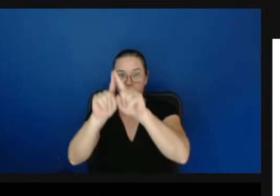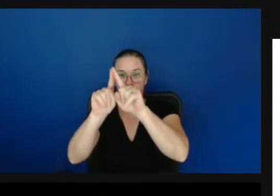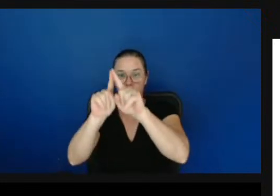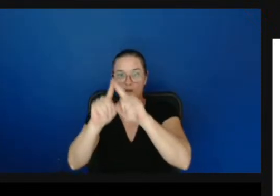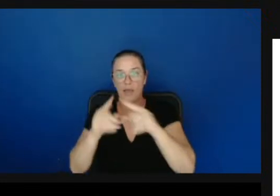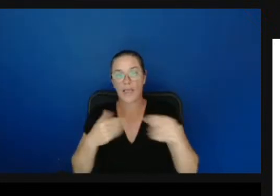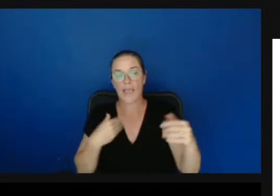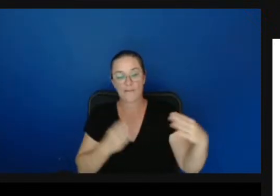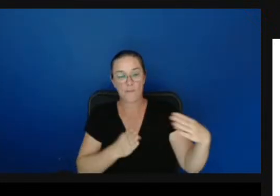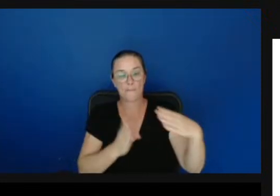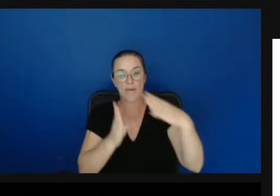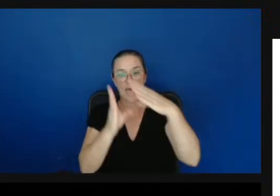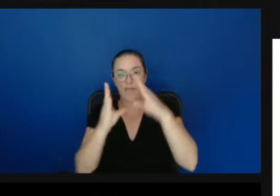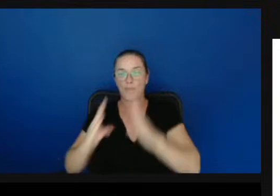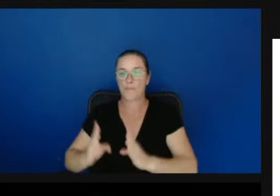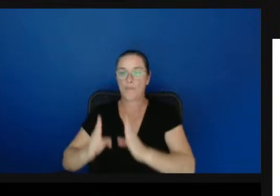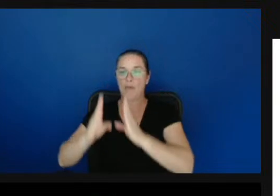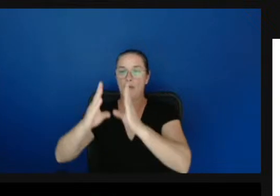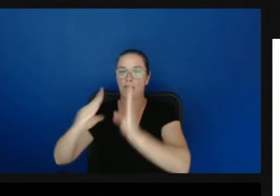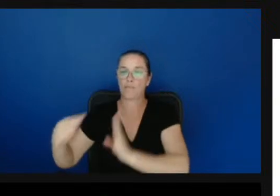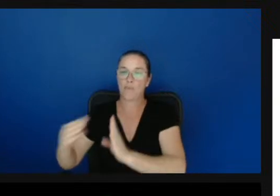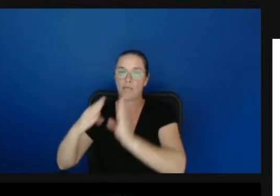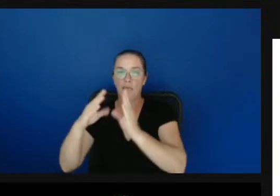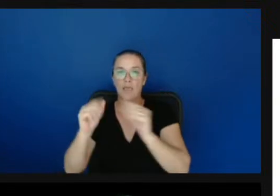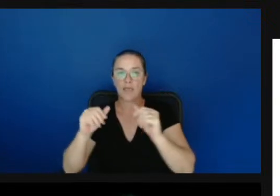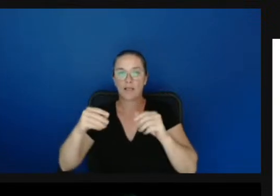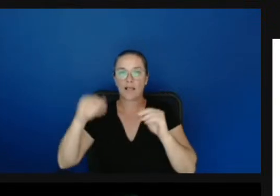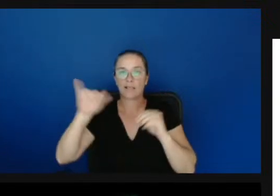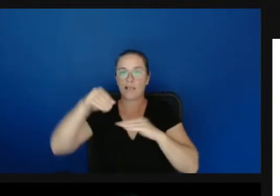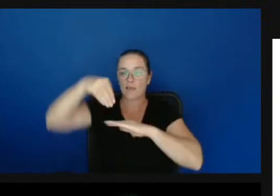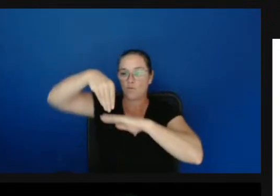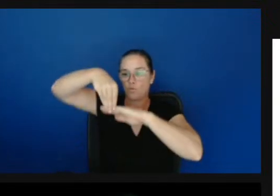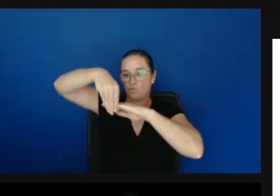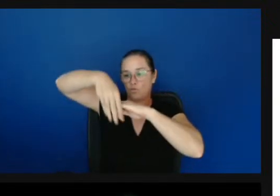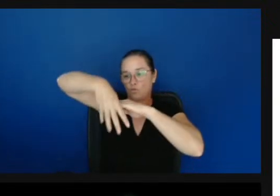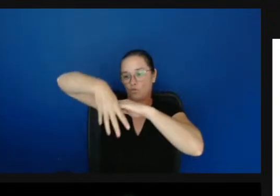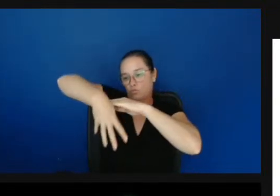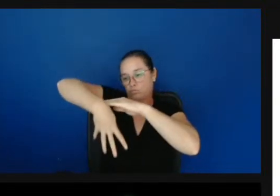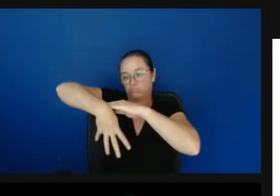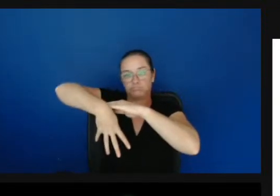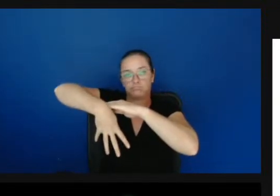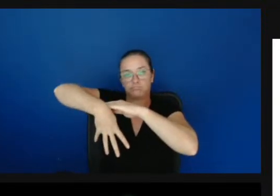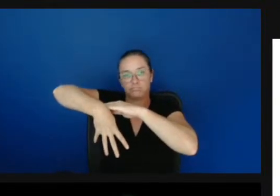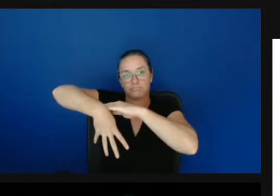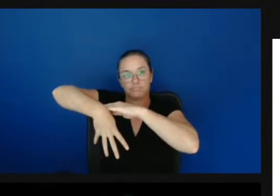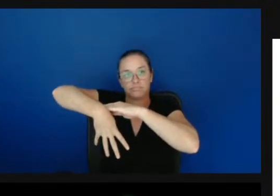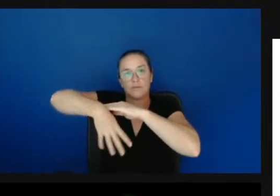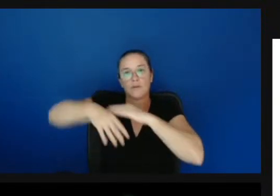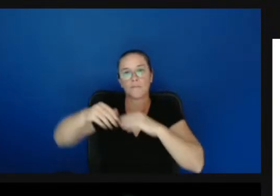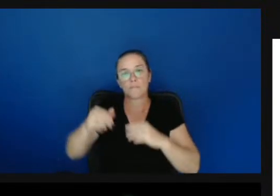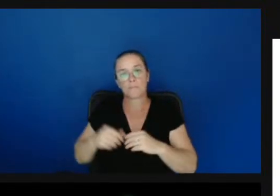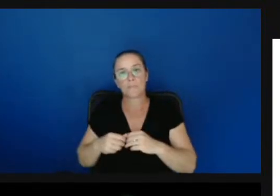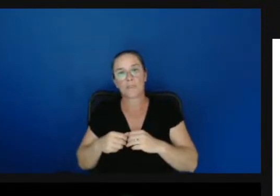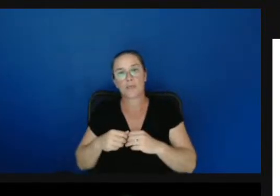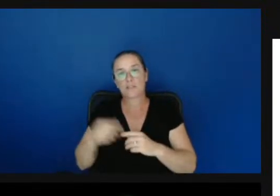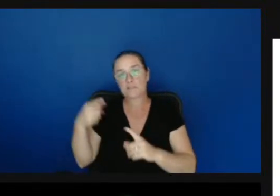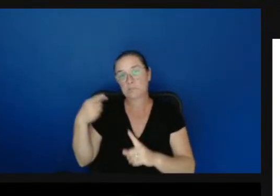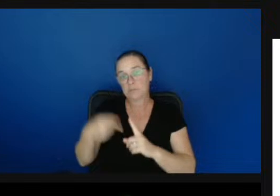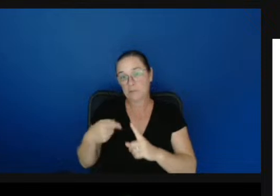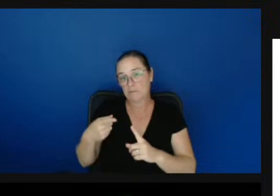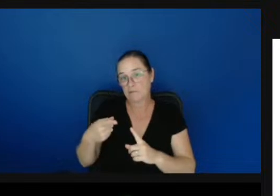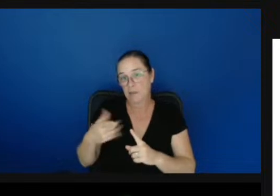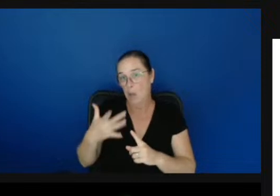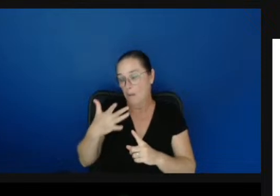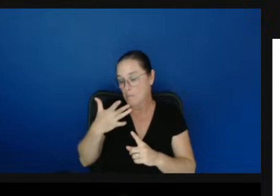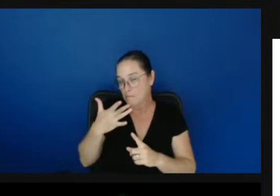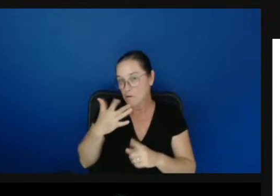pathways of magma, right? Like roots of a tree that can feed into this volcano. Certain ones are preferred, but there are